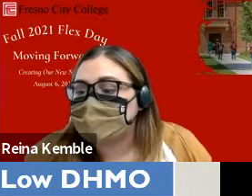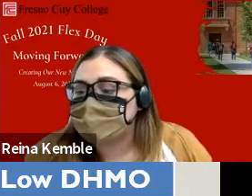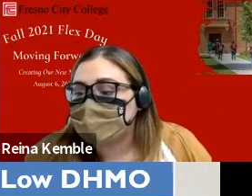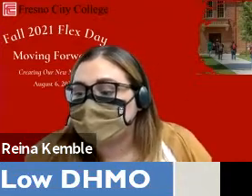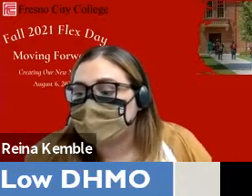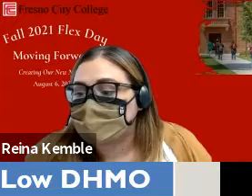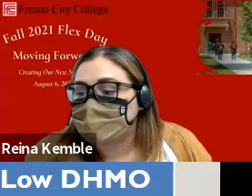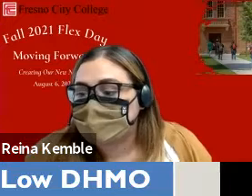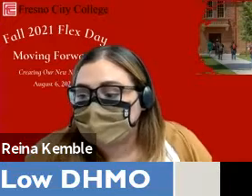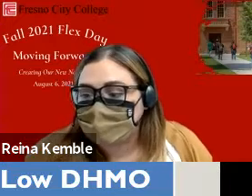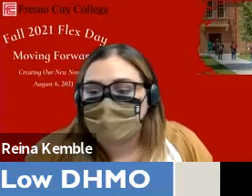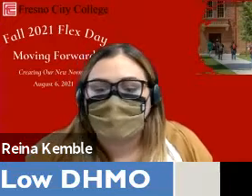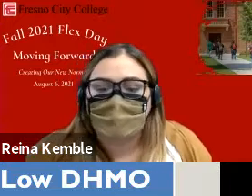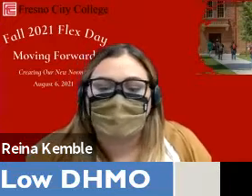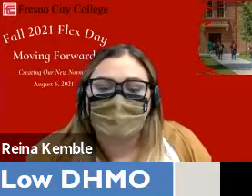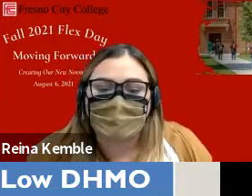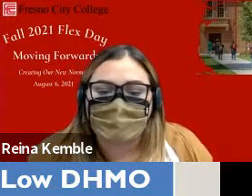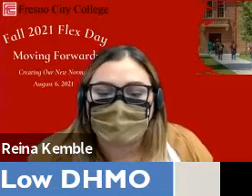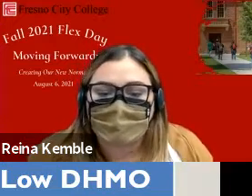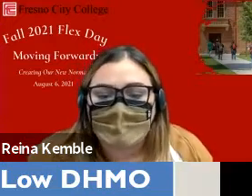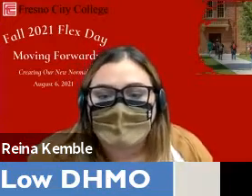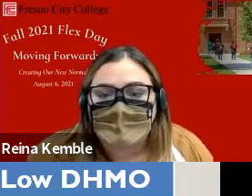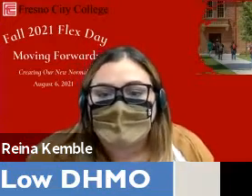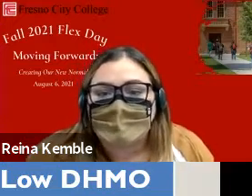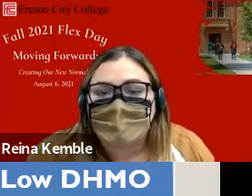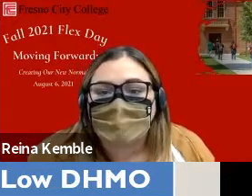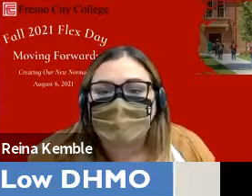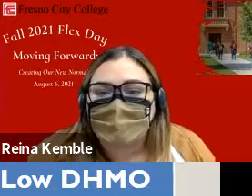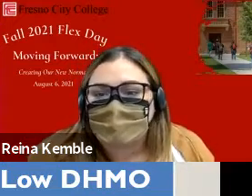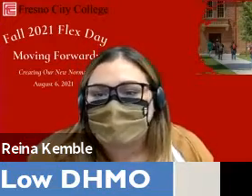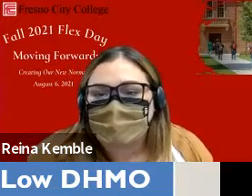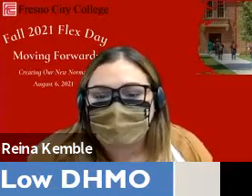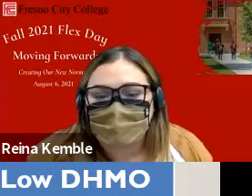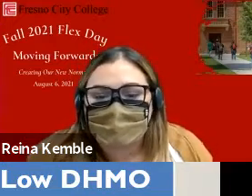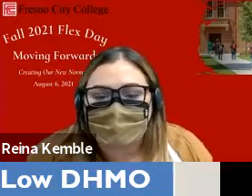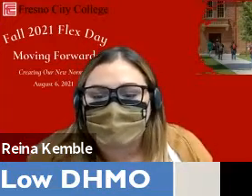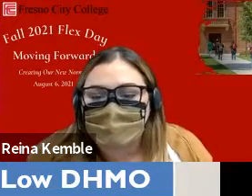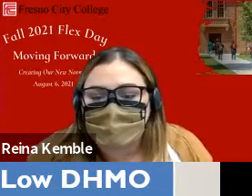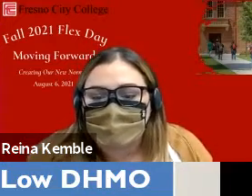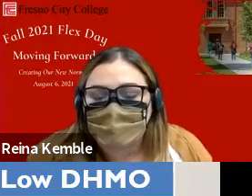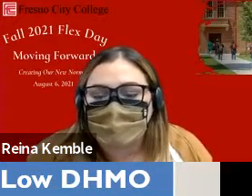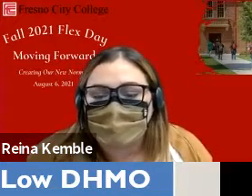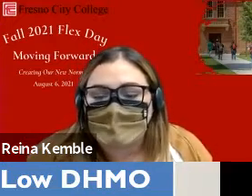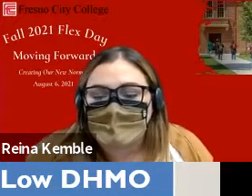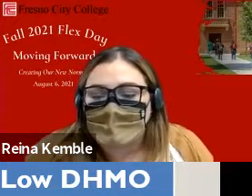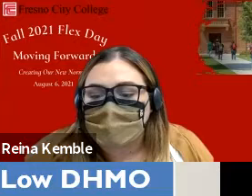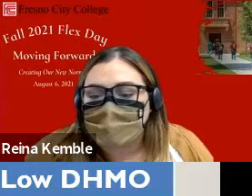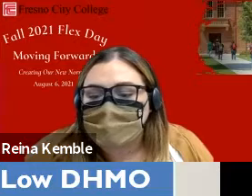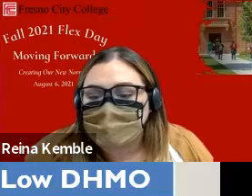their claims will start being paid at 90%. Then that brings me to our co-insurance.